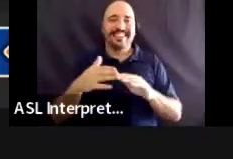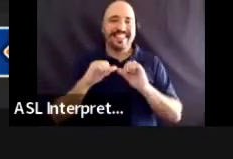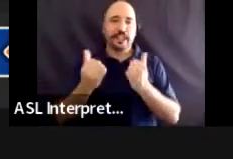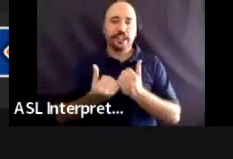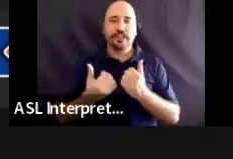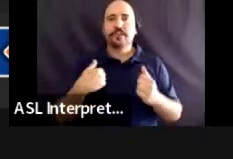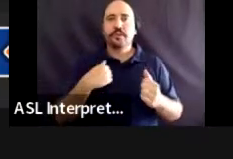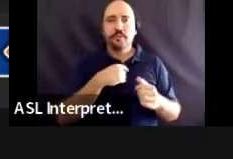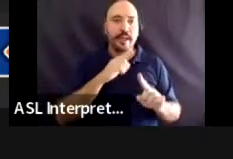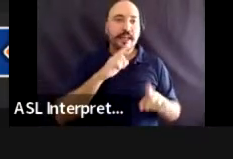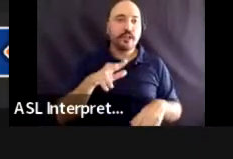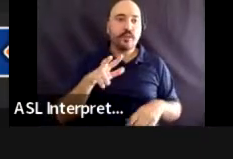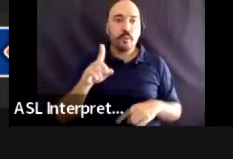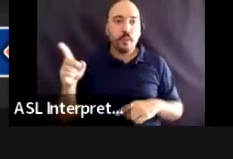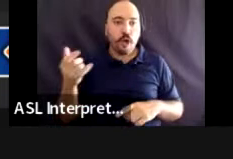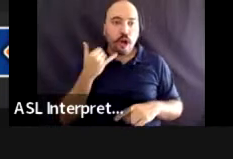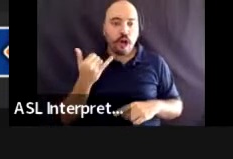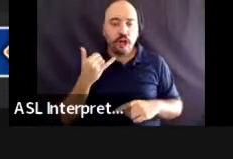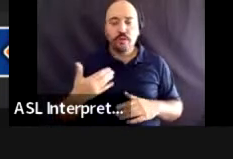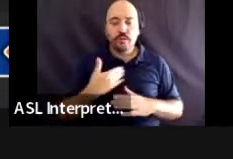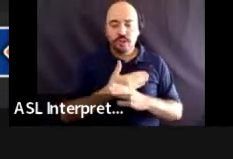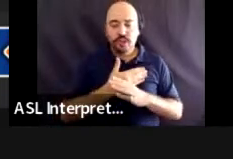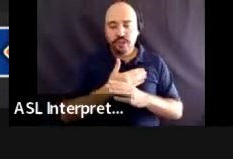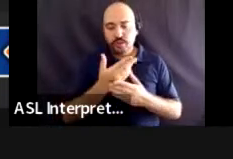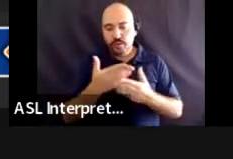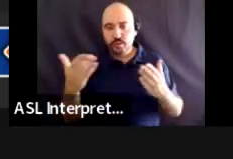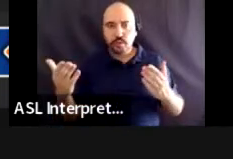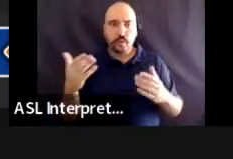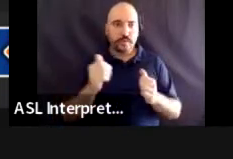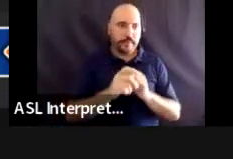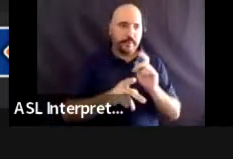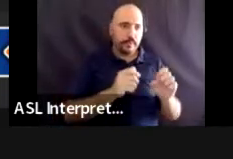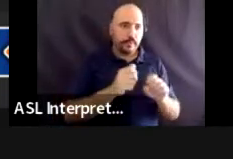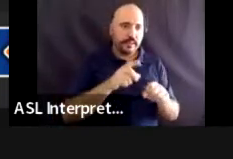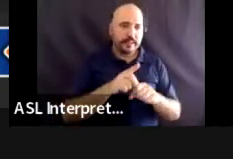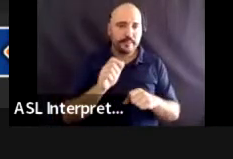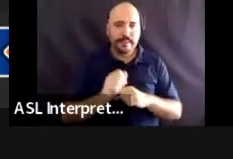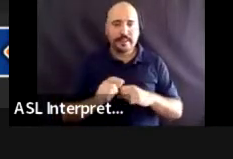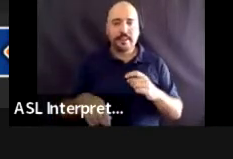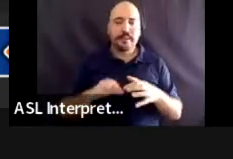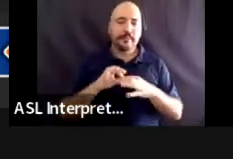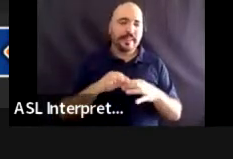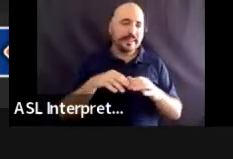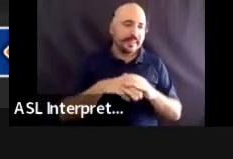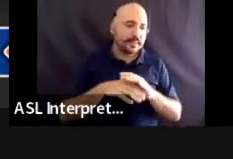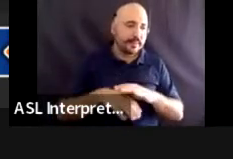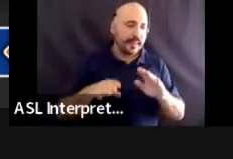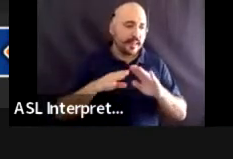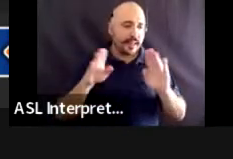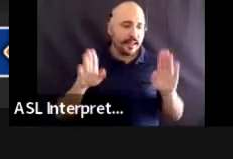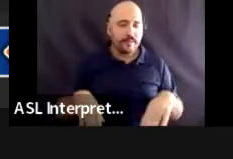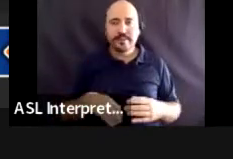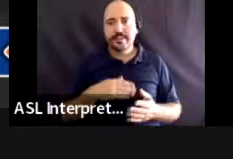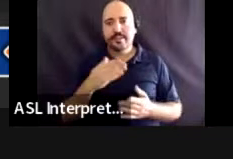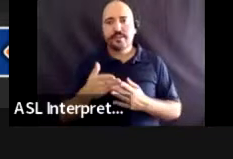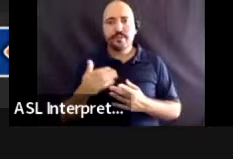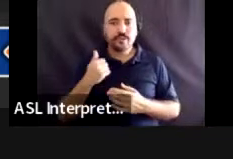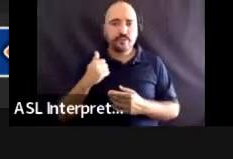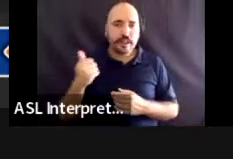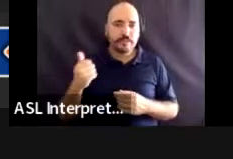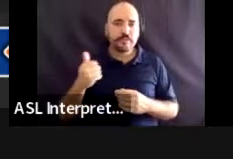answer 311 calls and share resources with people with disabilities on accessible housing, transportation,